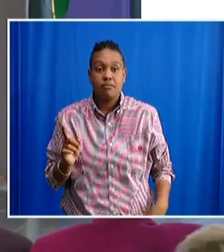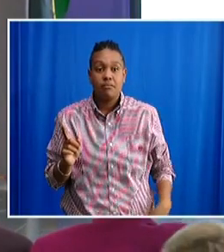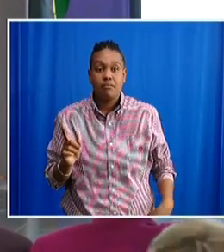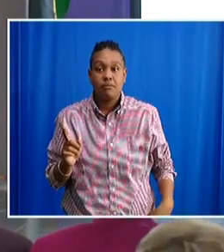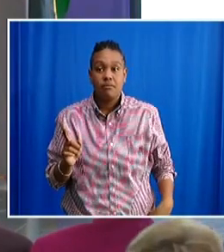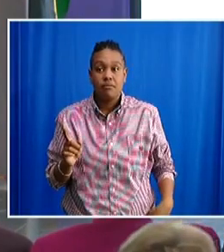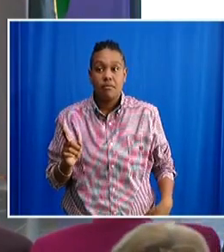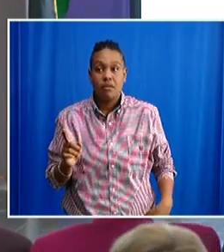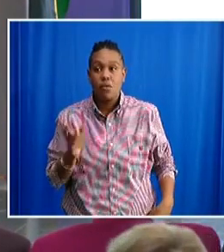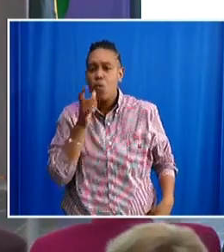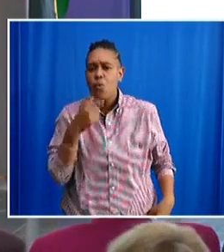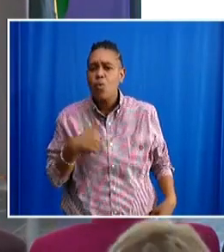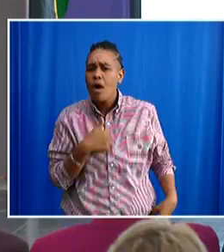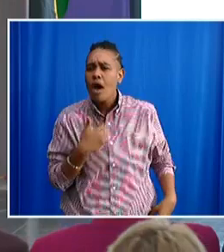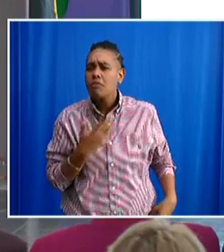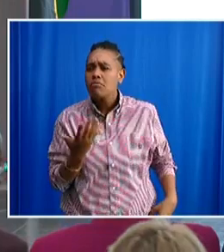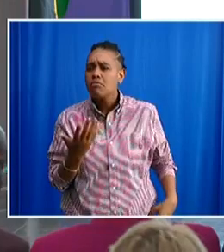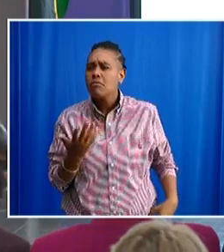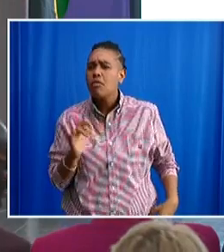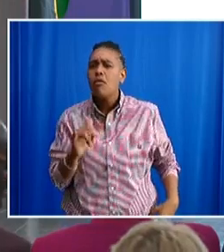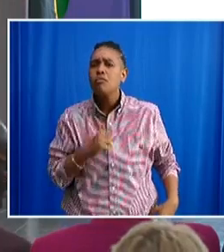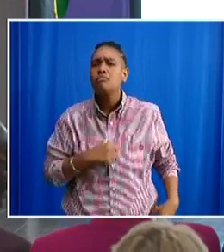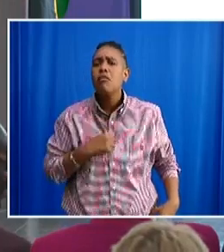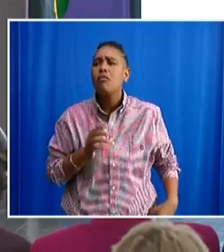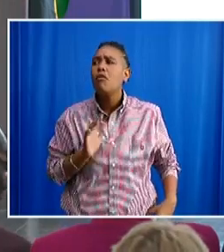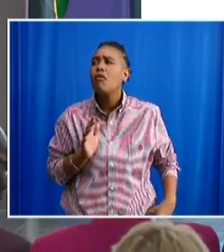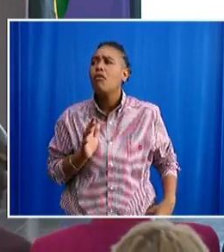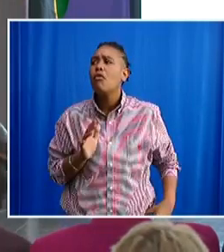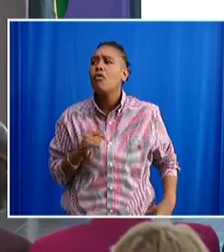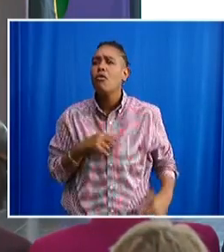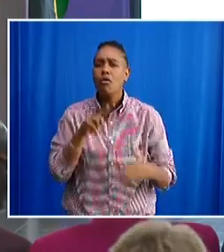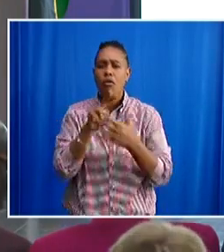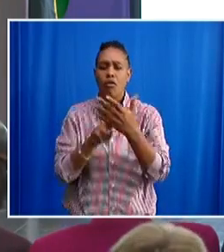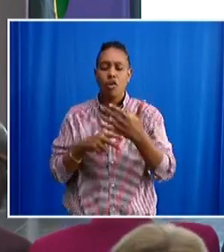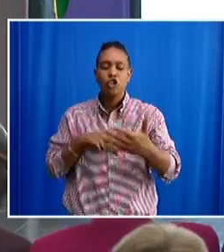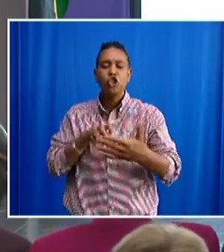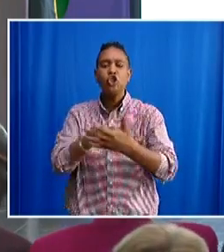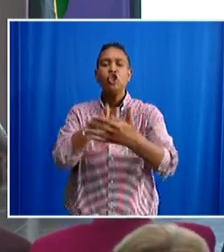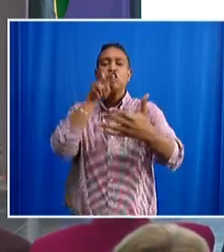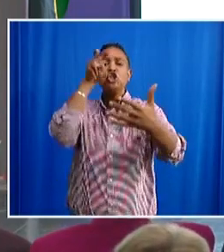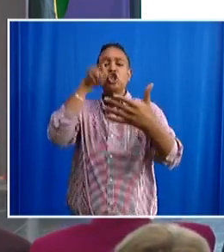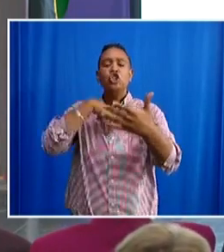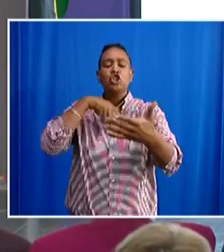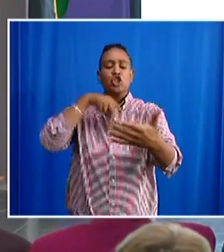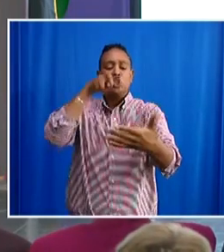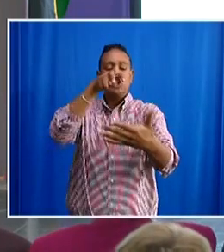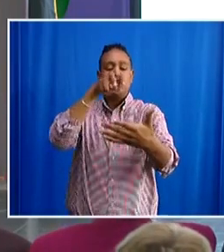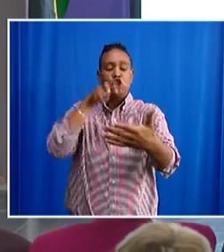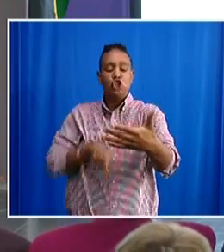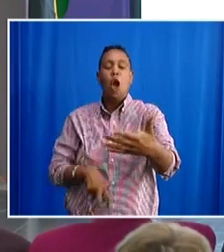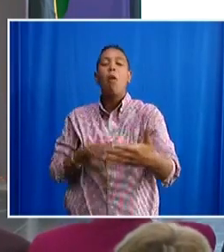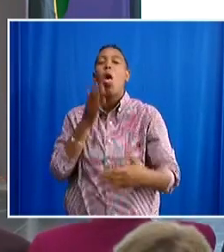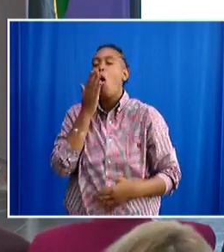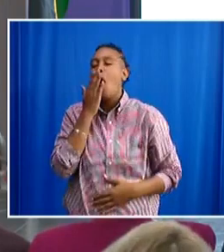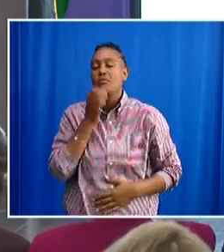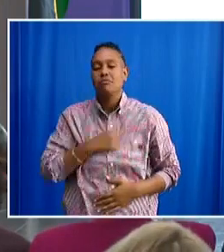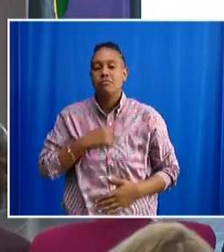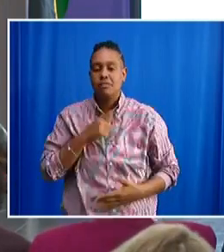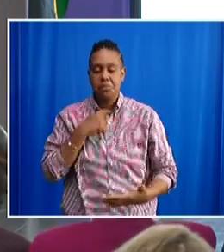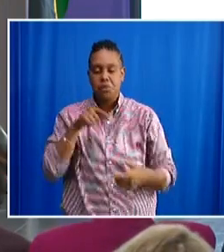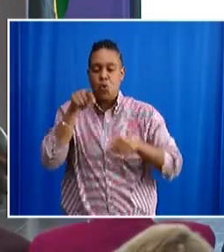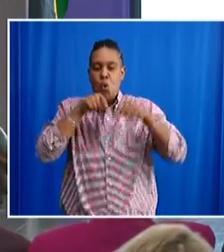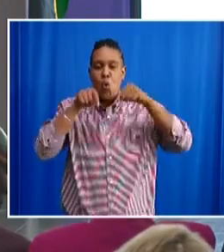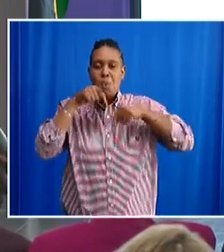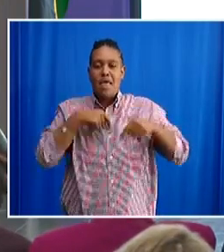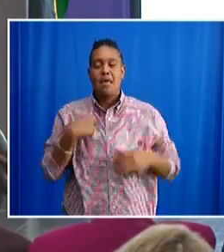Who do we have? All right. I am jumping. Thank you very much, Minister. Let me go back.